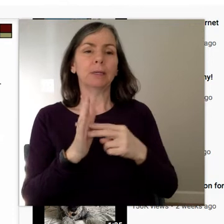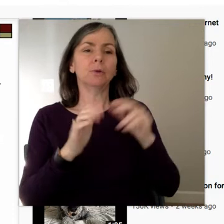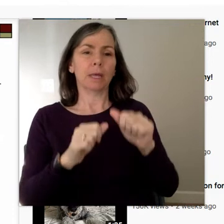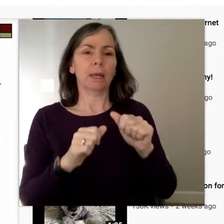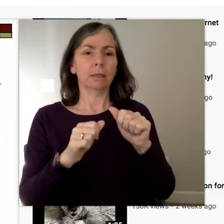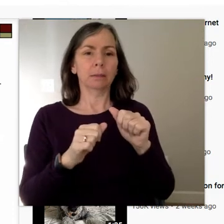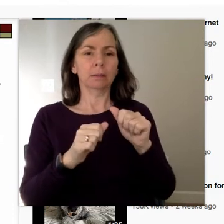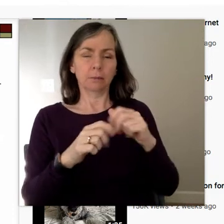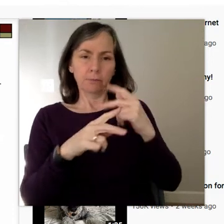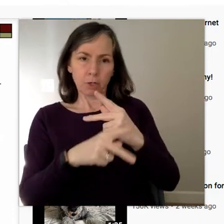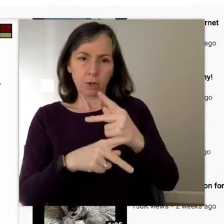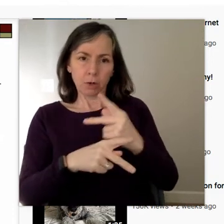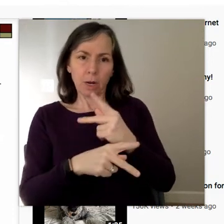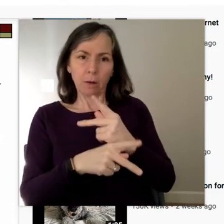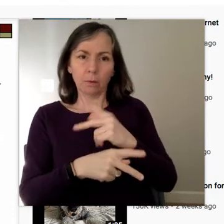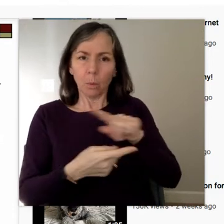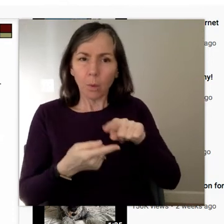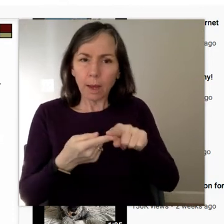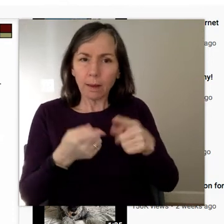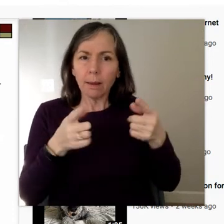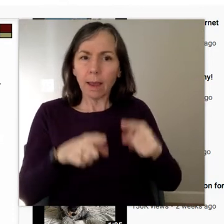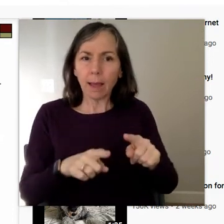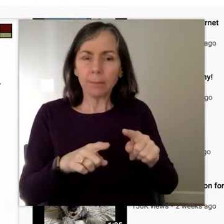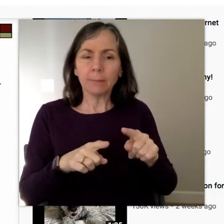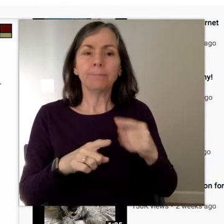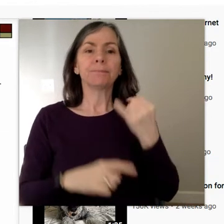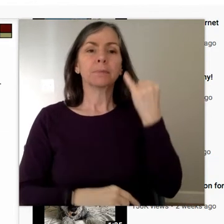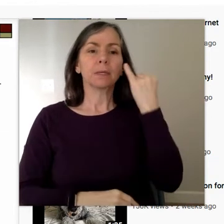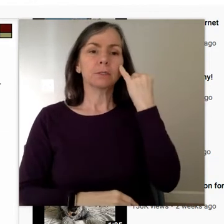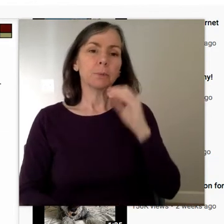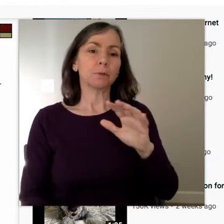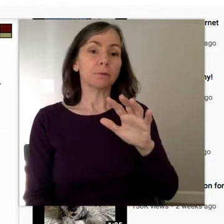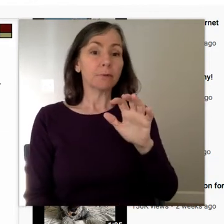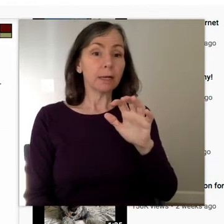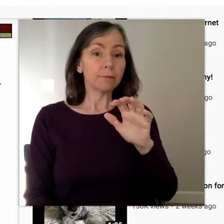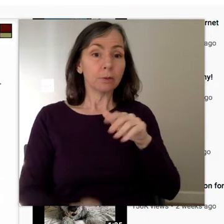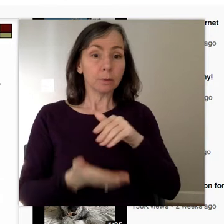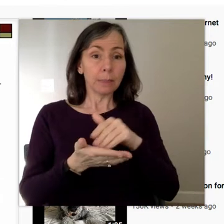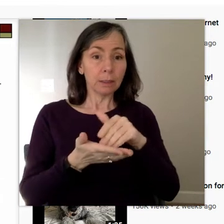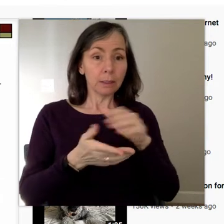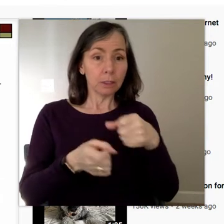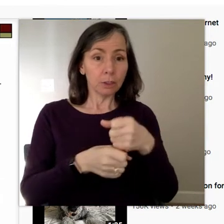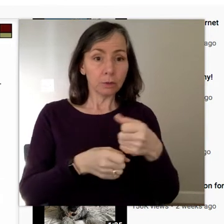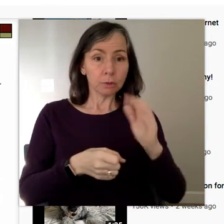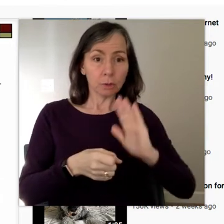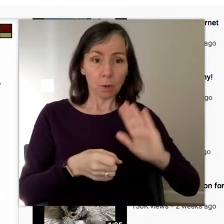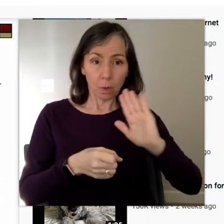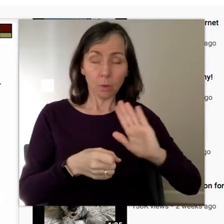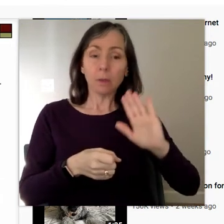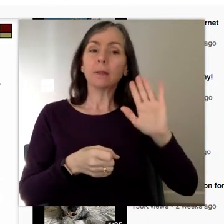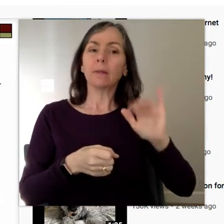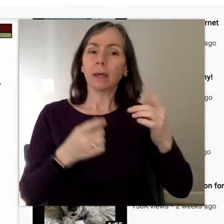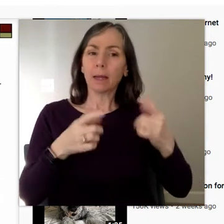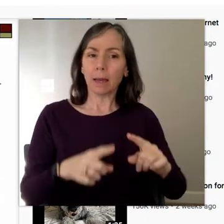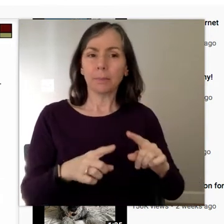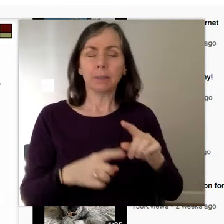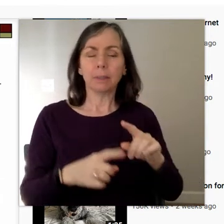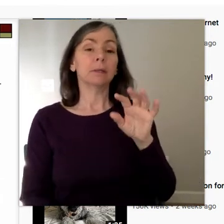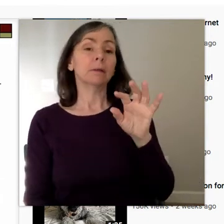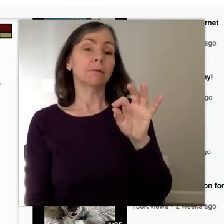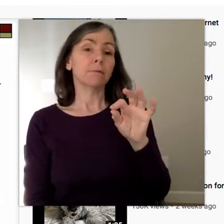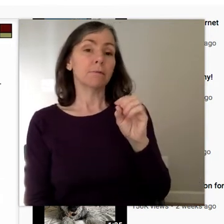that it was a 500 million year old fossil, for example. Fossils are a really easy,